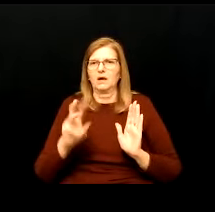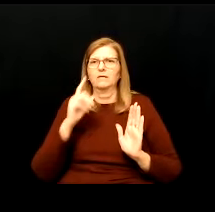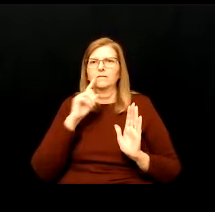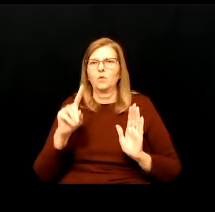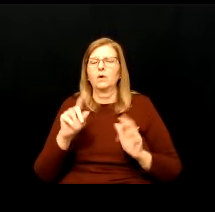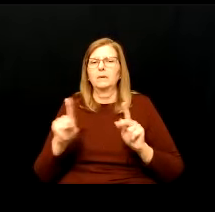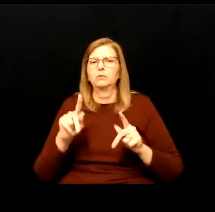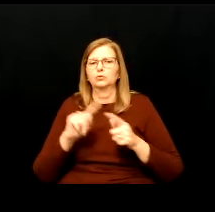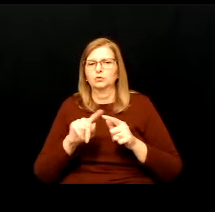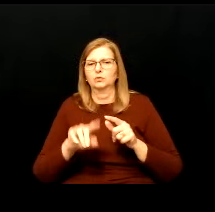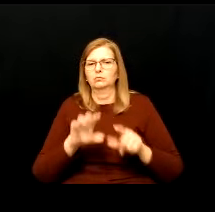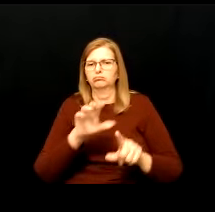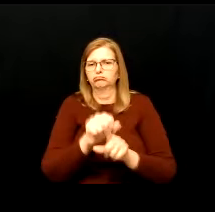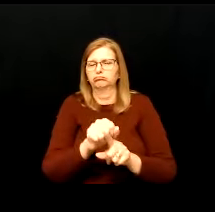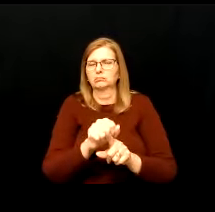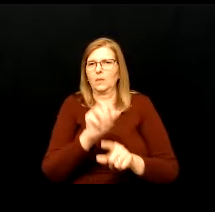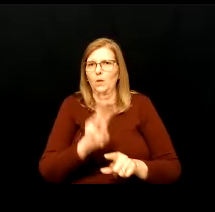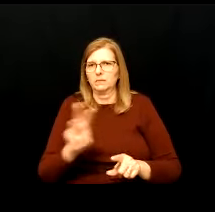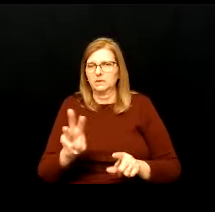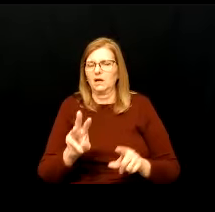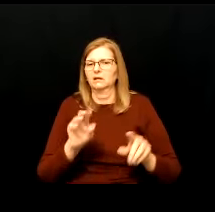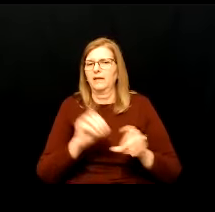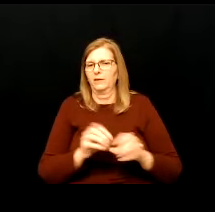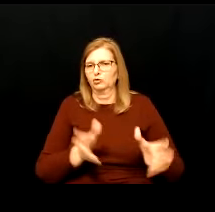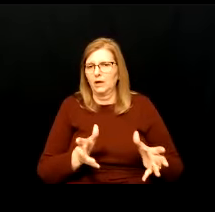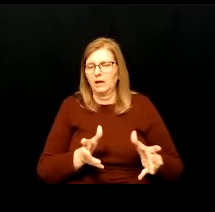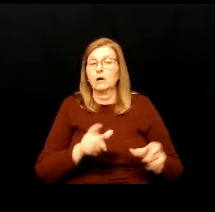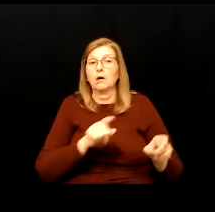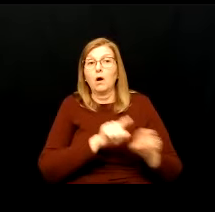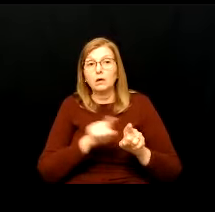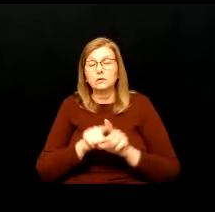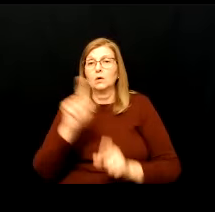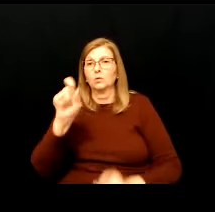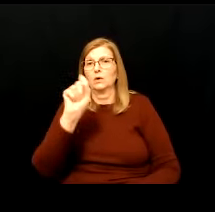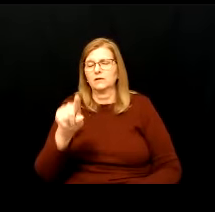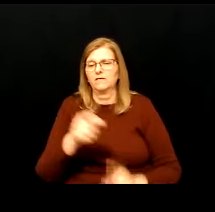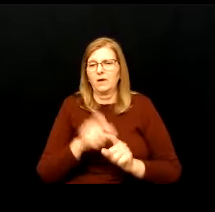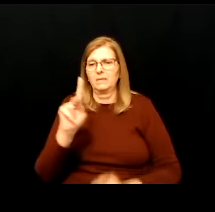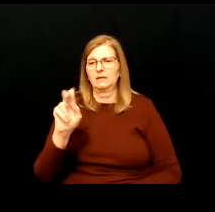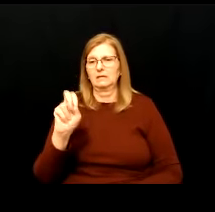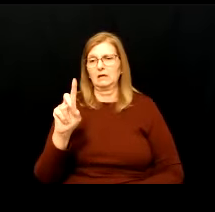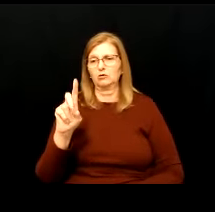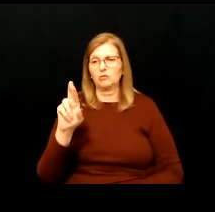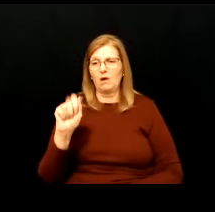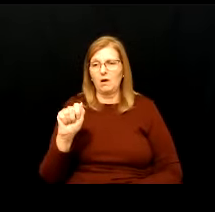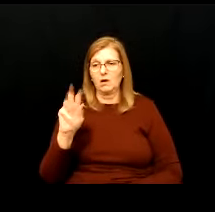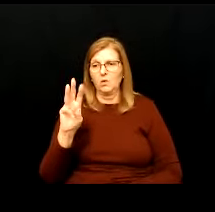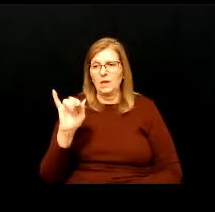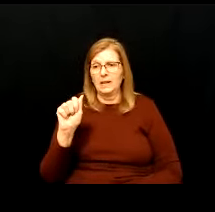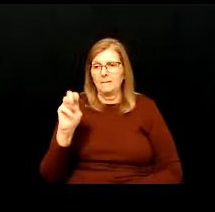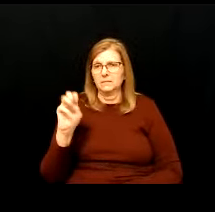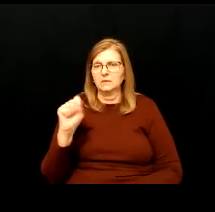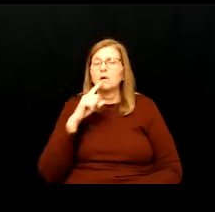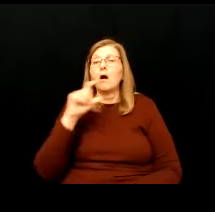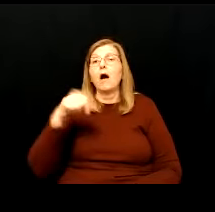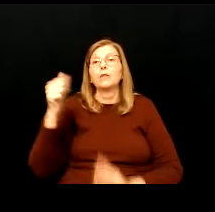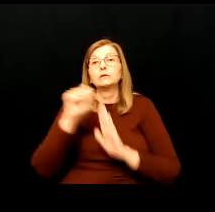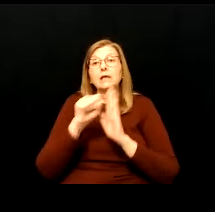Oh, that. perfect. And then we also had a question from Kendra Williams. She's saying other states have